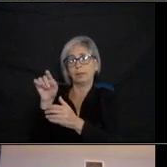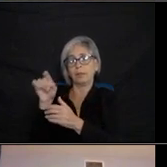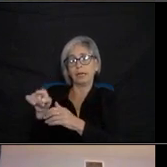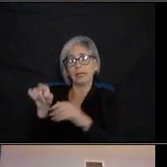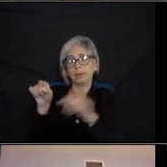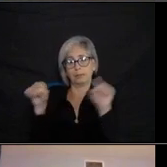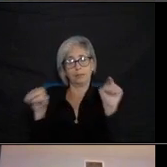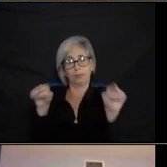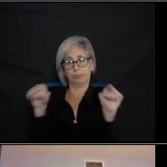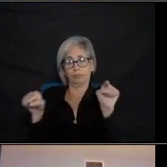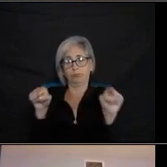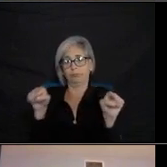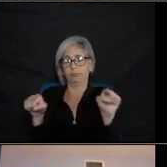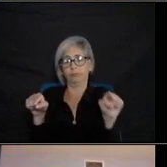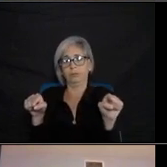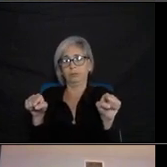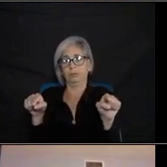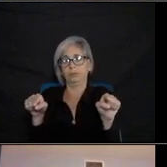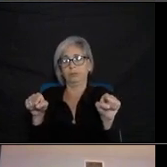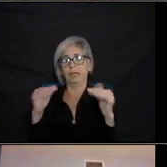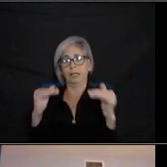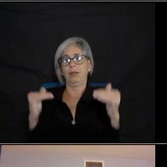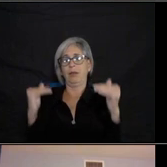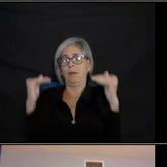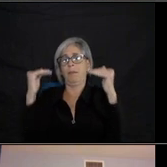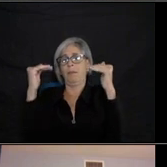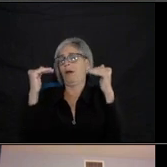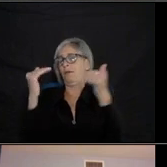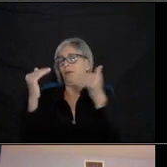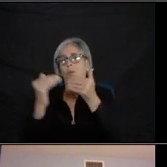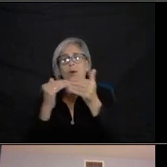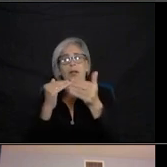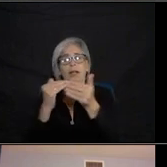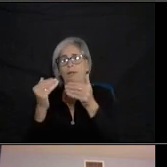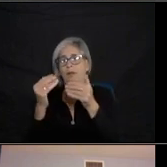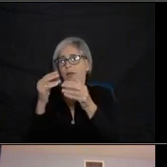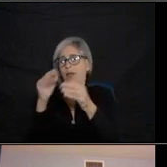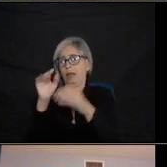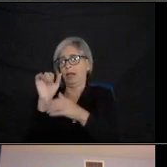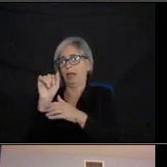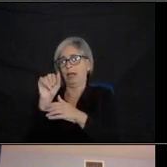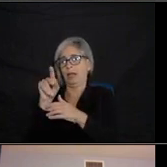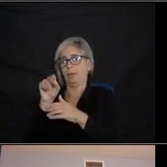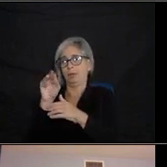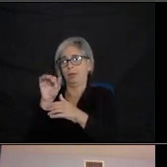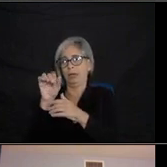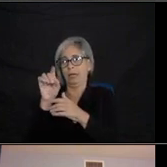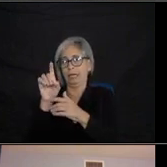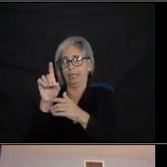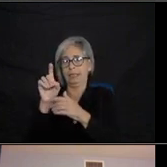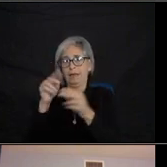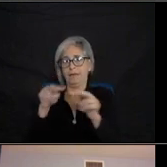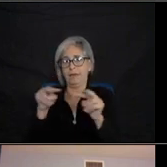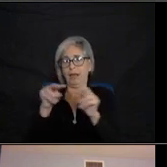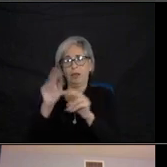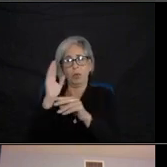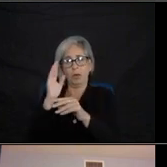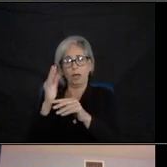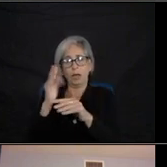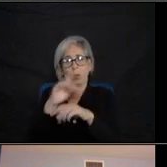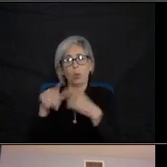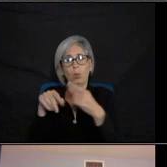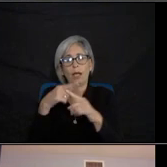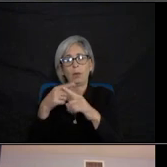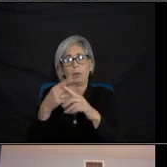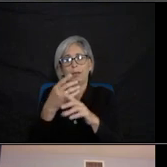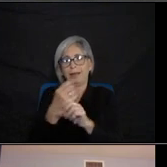Centennial are potentially way above whatever the appraised value will be when we get it. So I don't believe